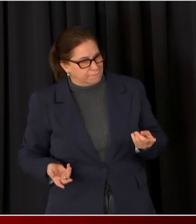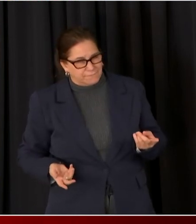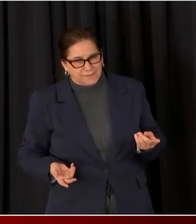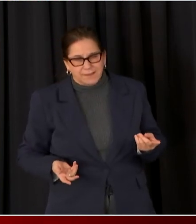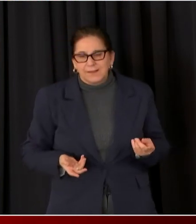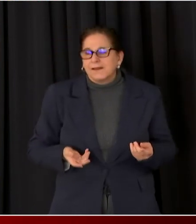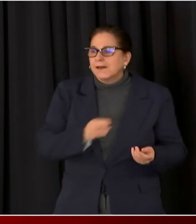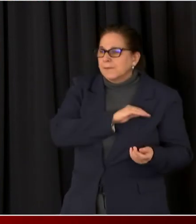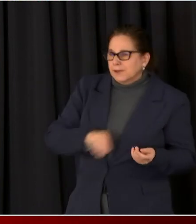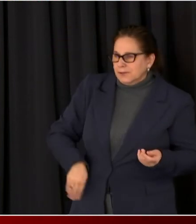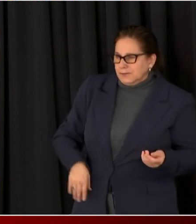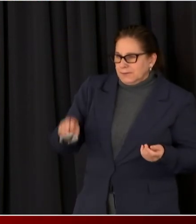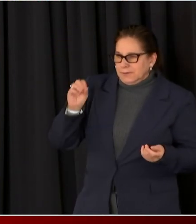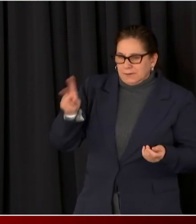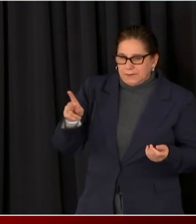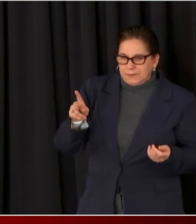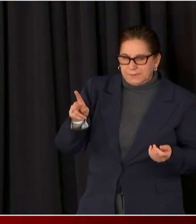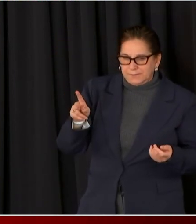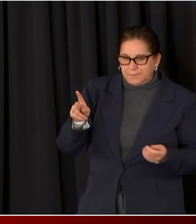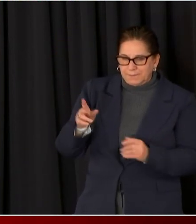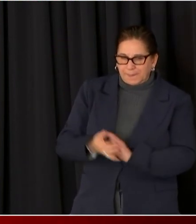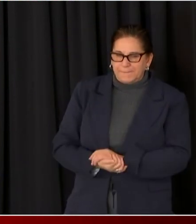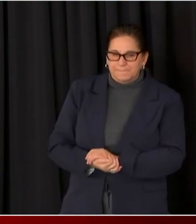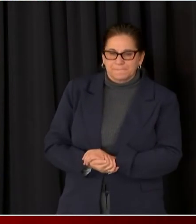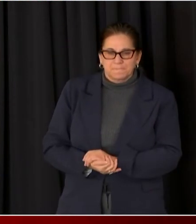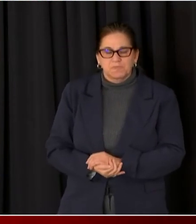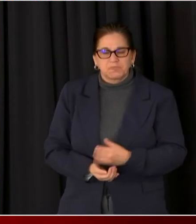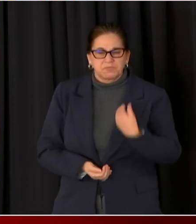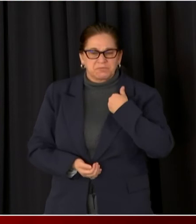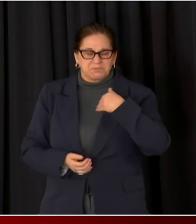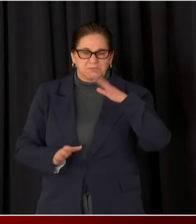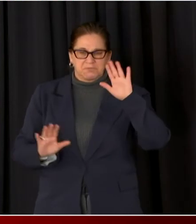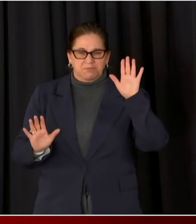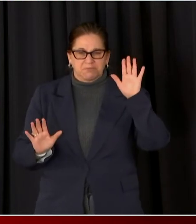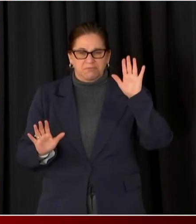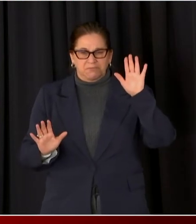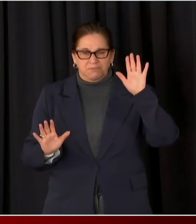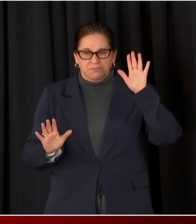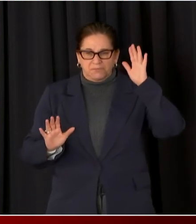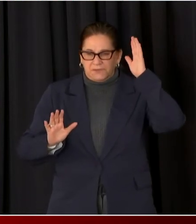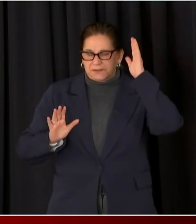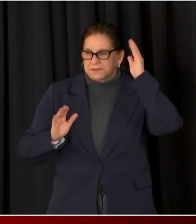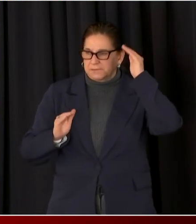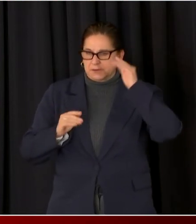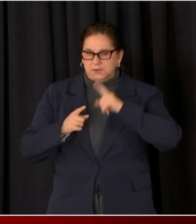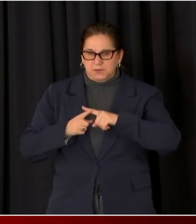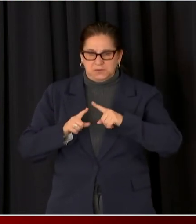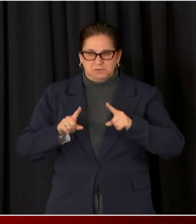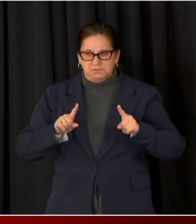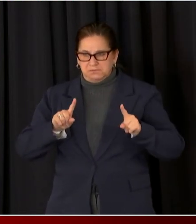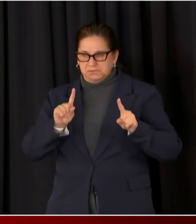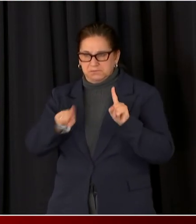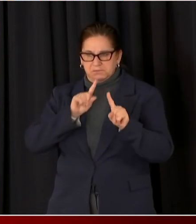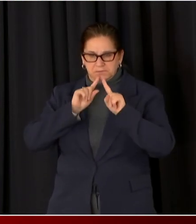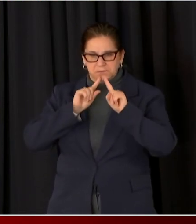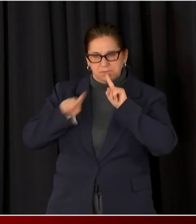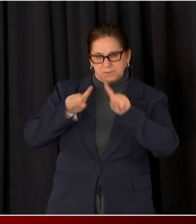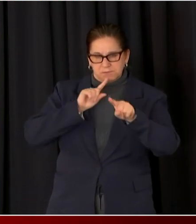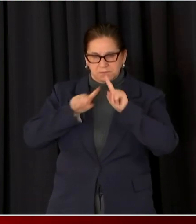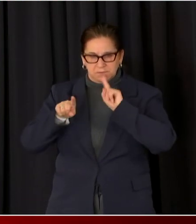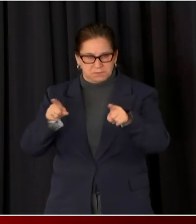education route in reminding people of proper mask usage, not defining